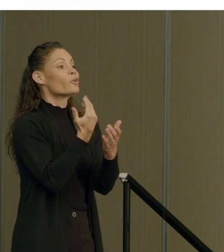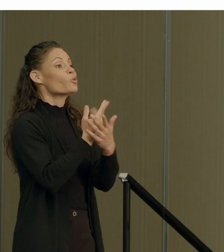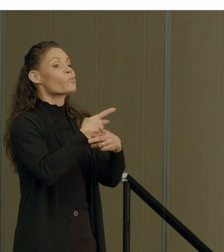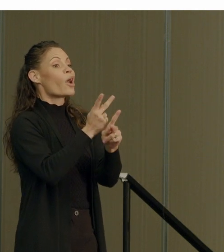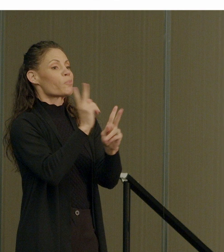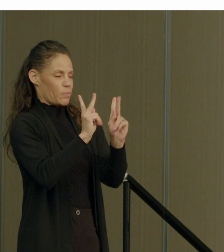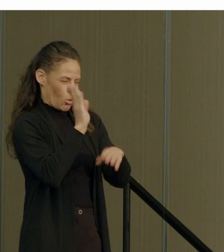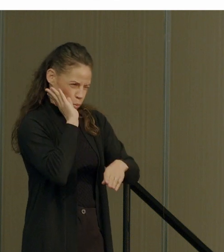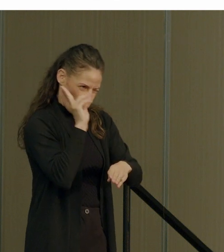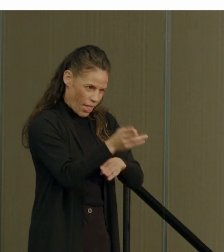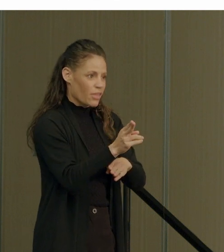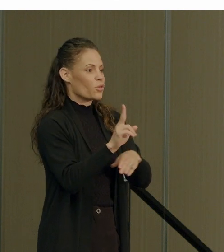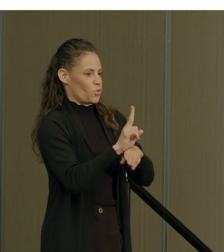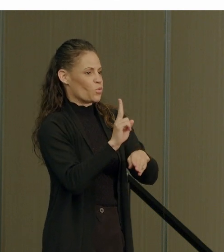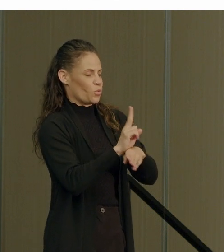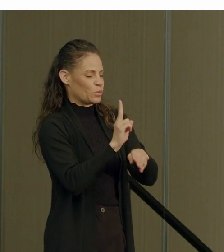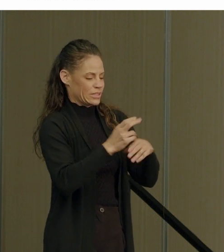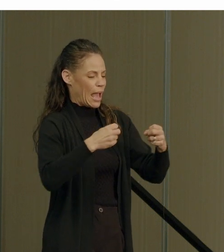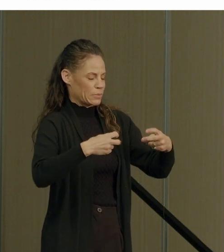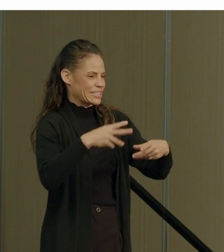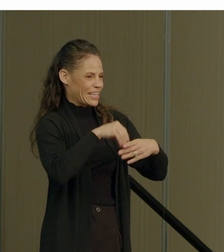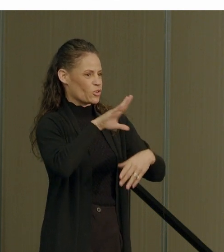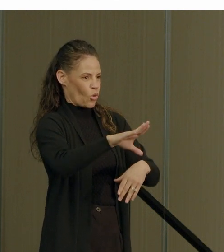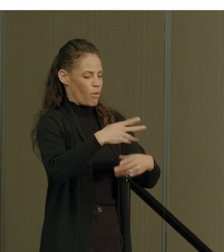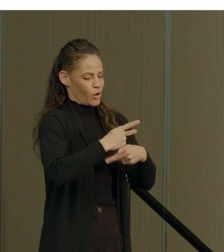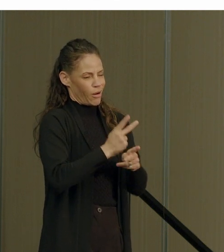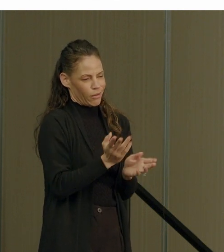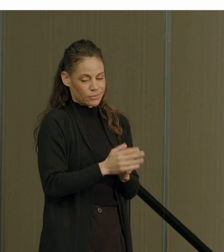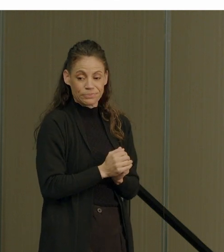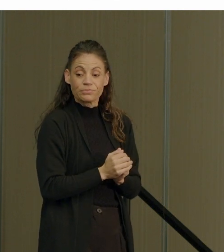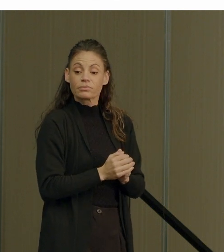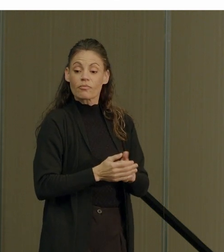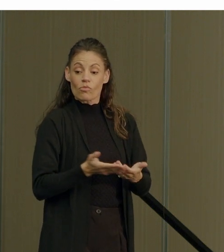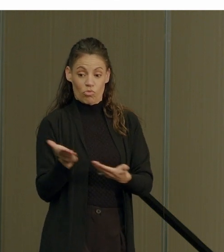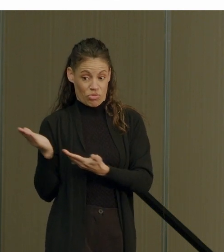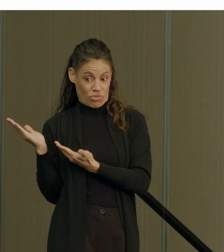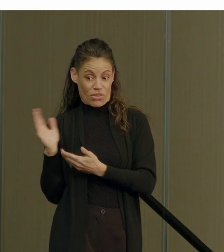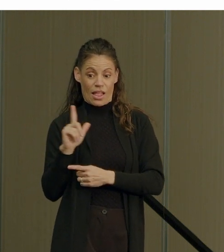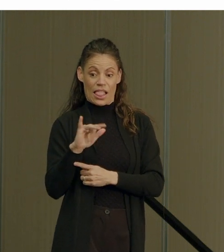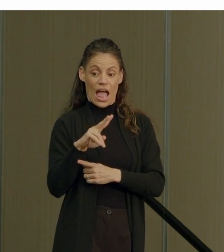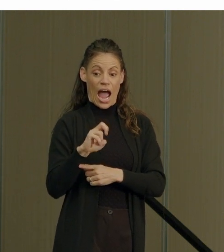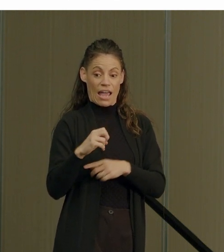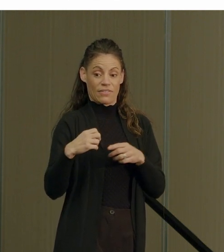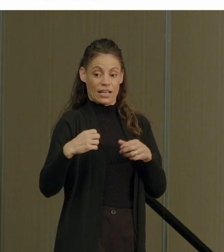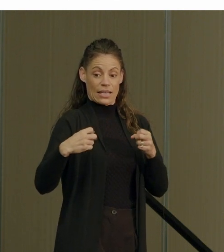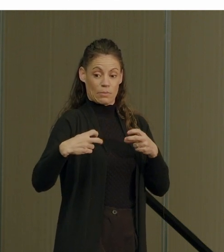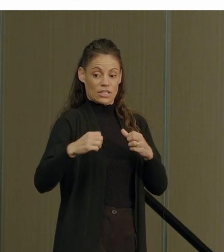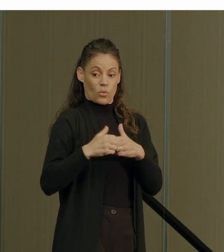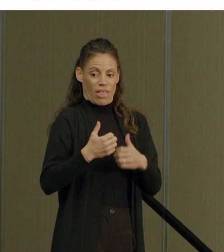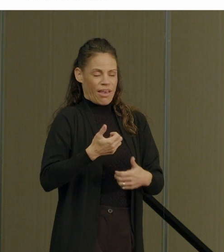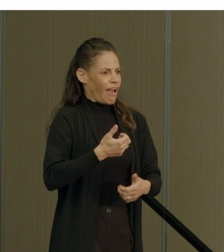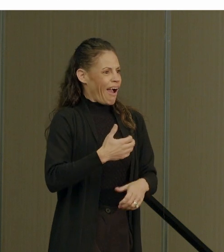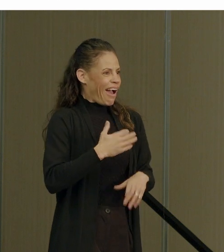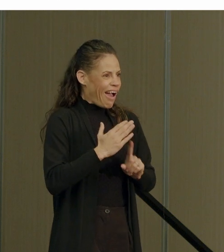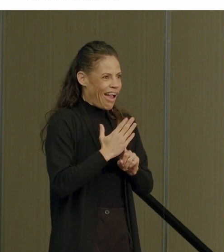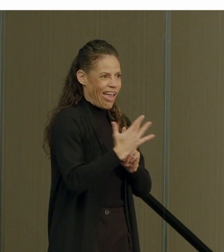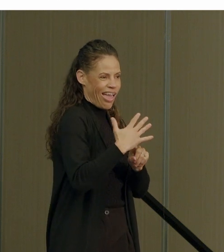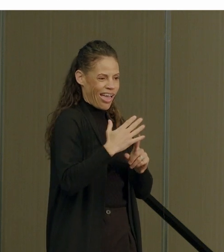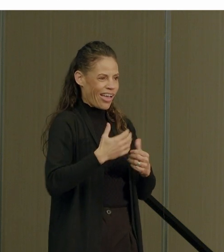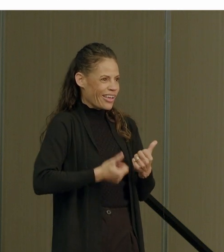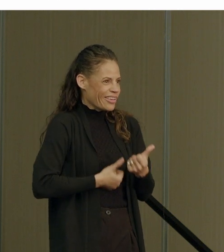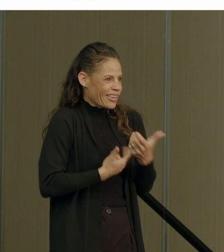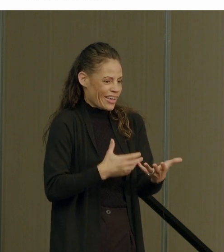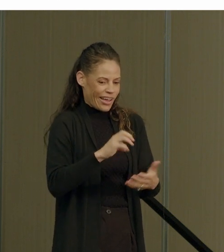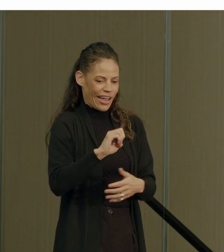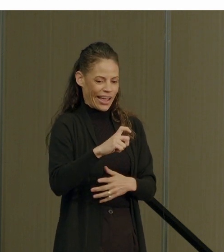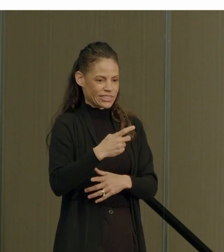them. And here we have live captions with expressive captions. This is hot off the presses from